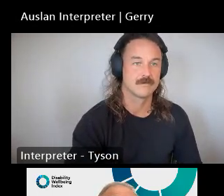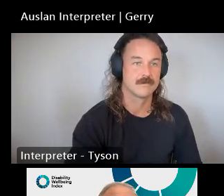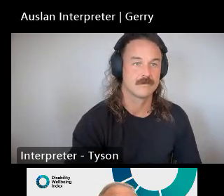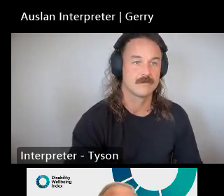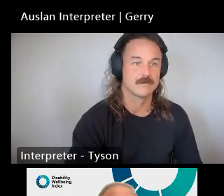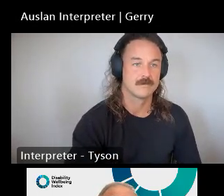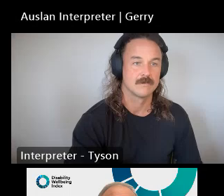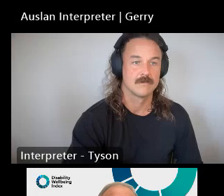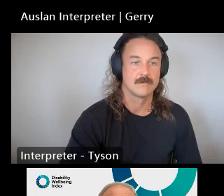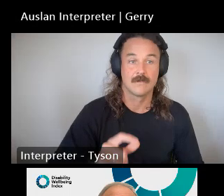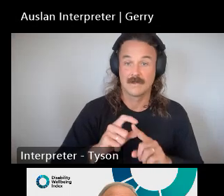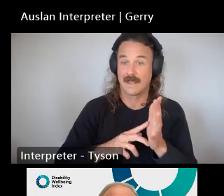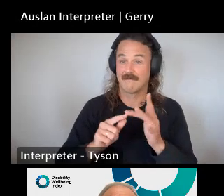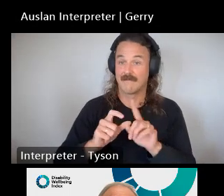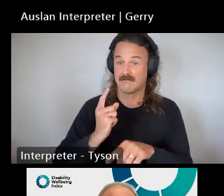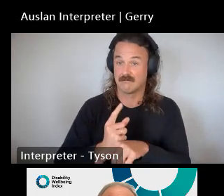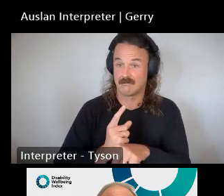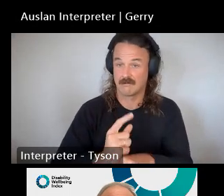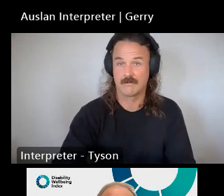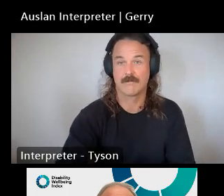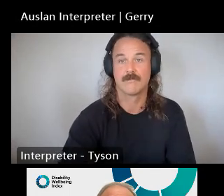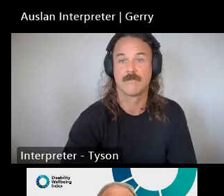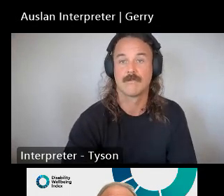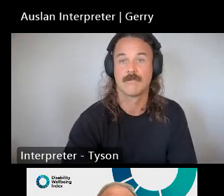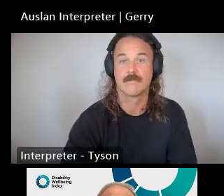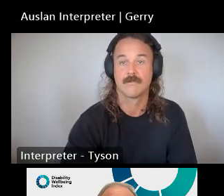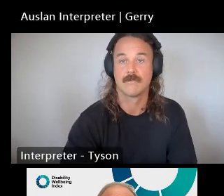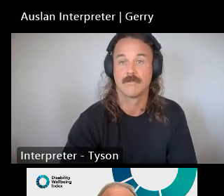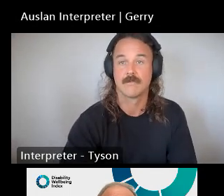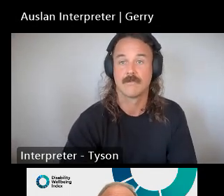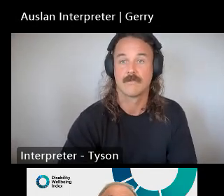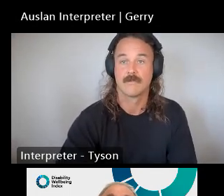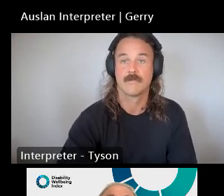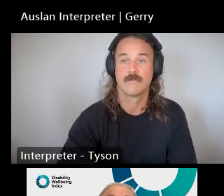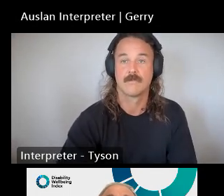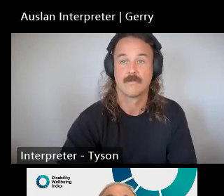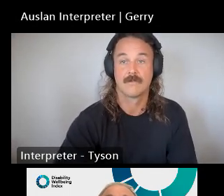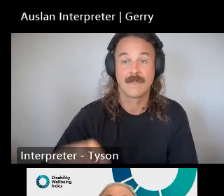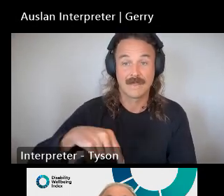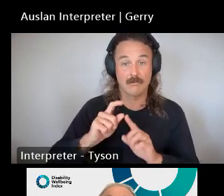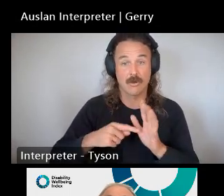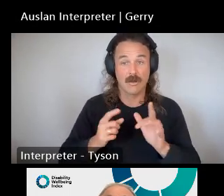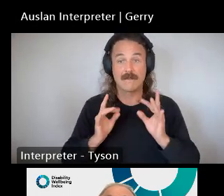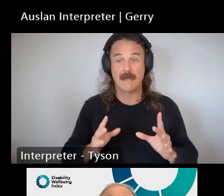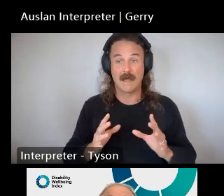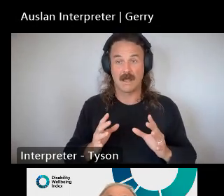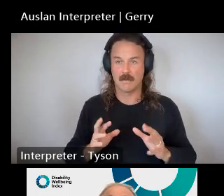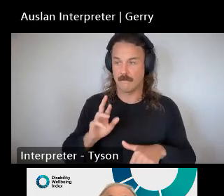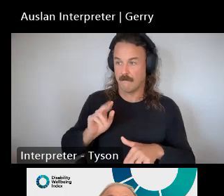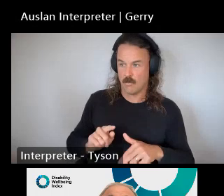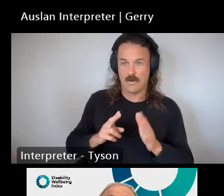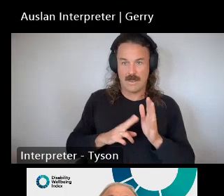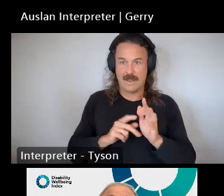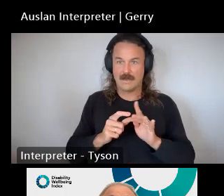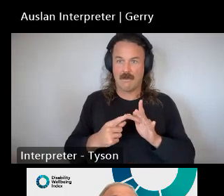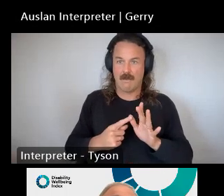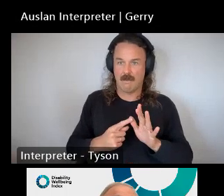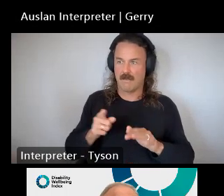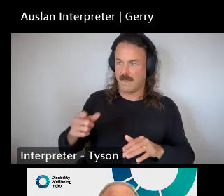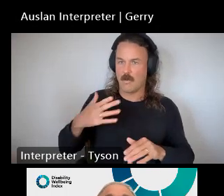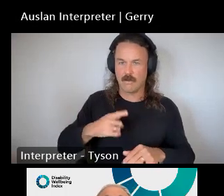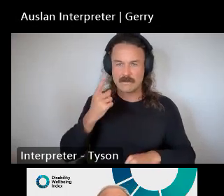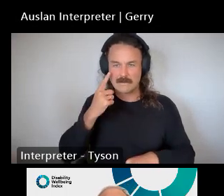NDIA, who are interested particularly in looking at value for money and the performance of the system. So what we hope we've created here is